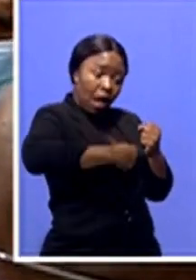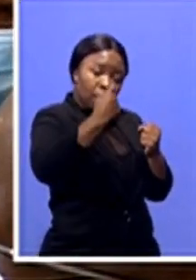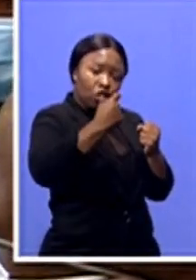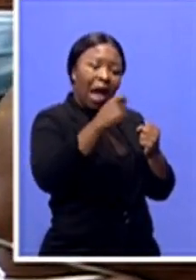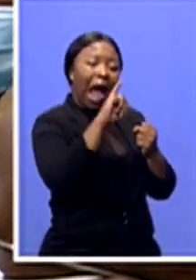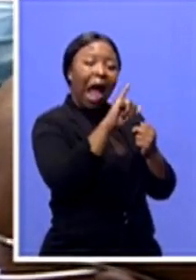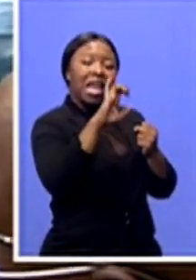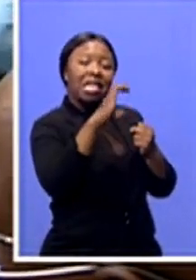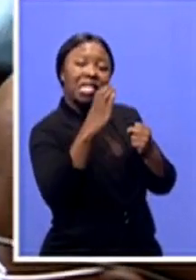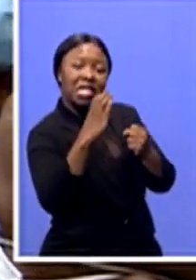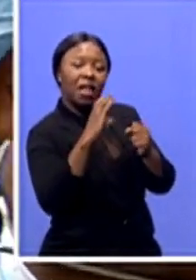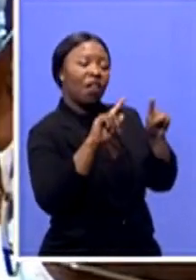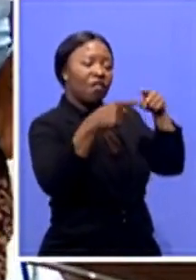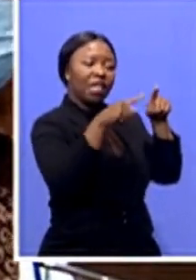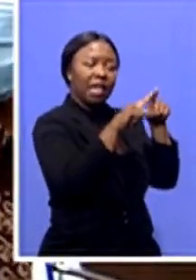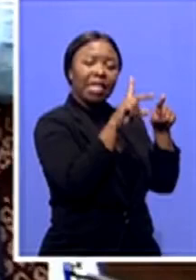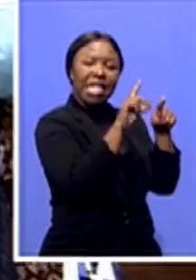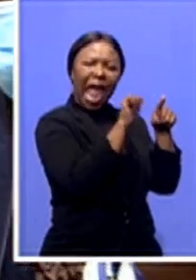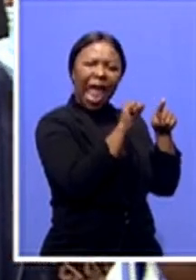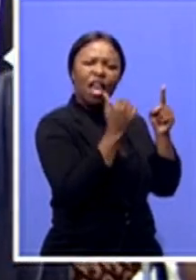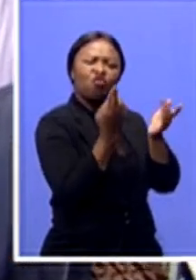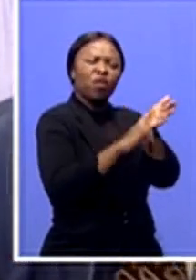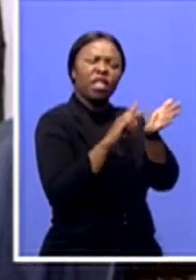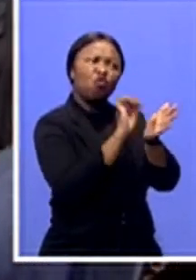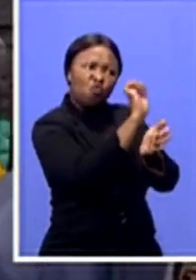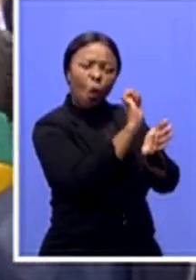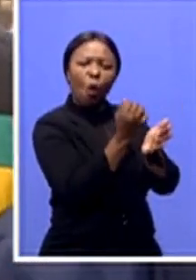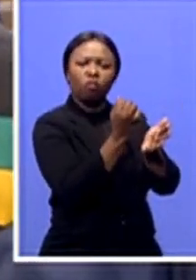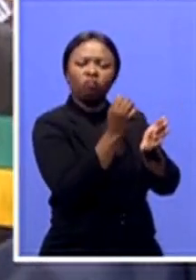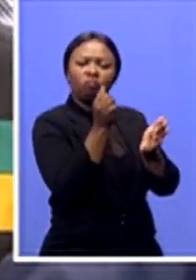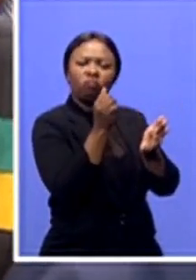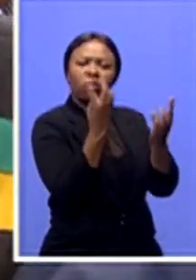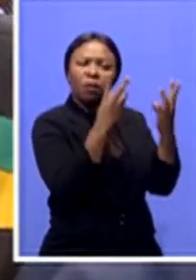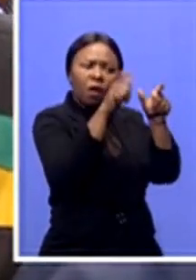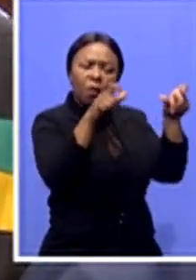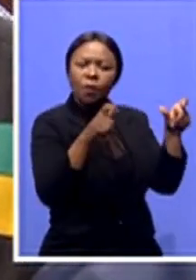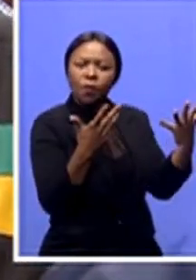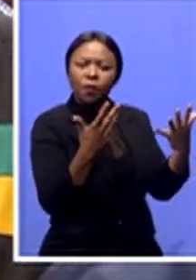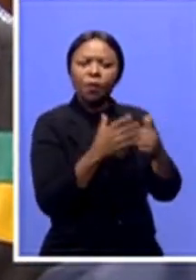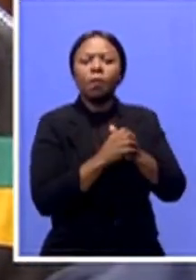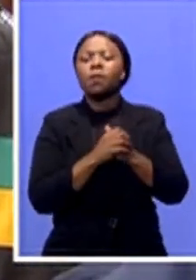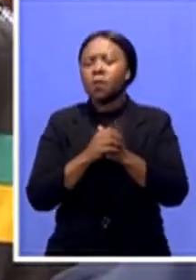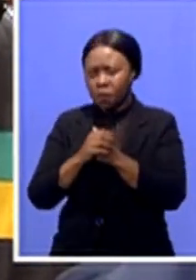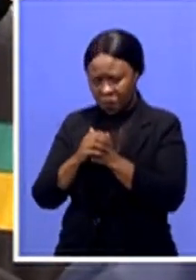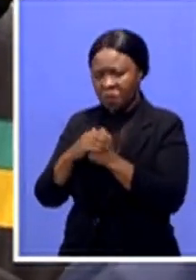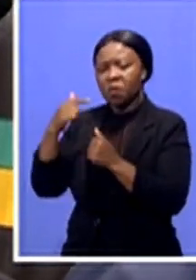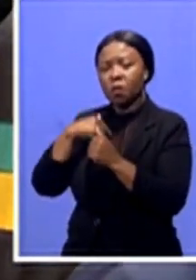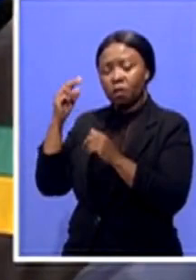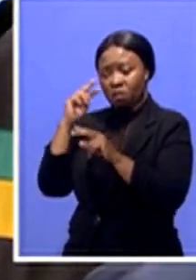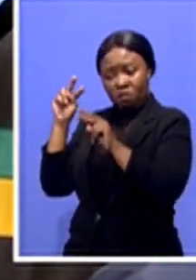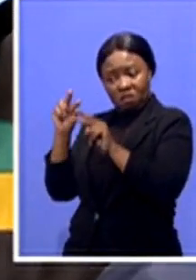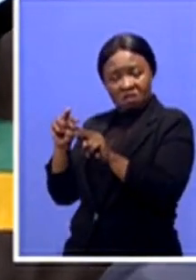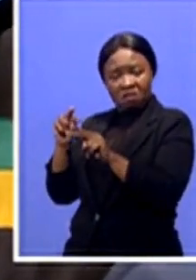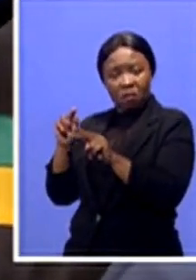particular matter of registration of your candidates? Well, we've taken a view that the position that we've put forward is a correct